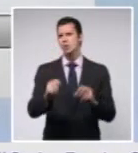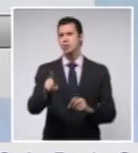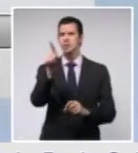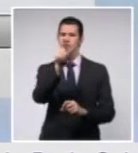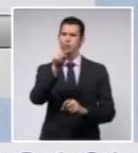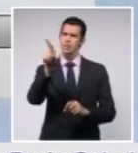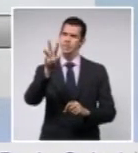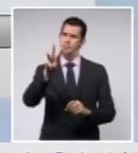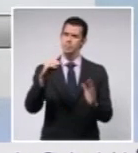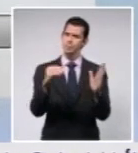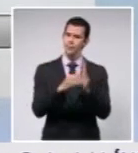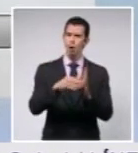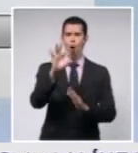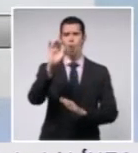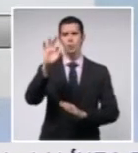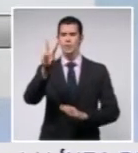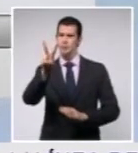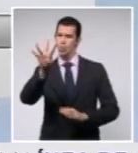of